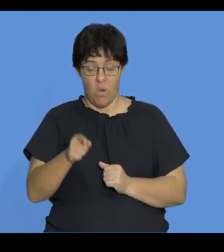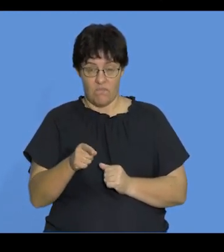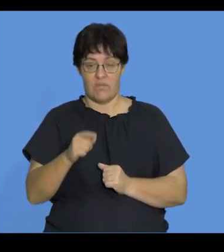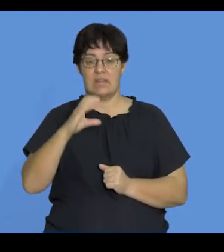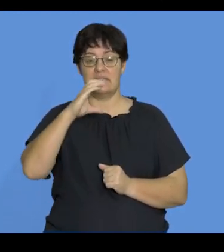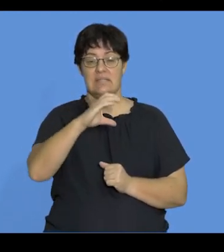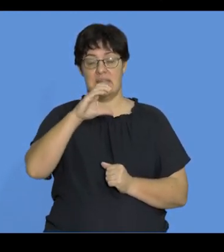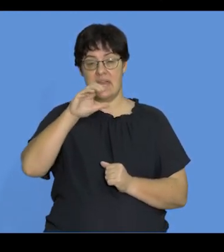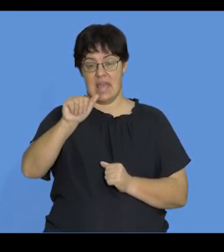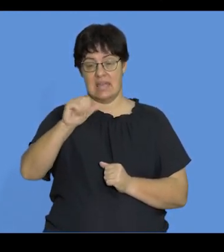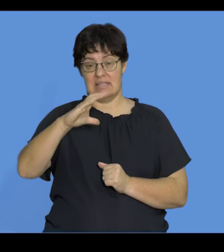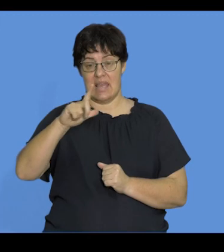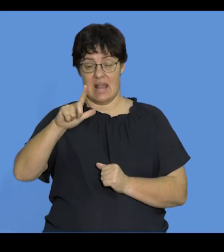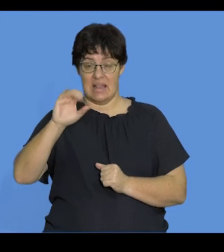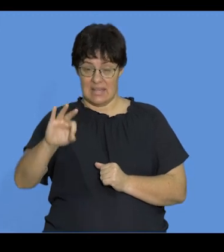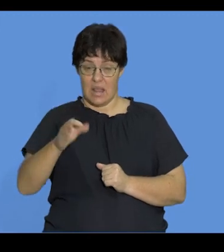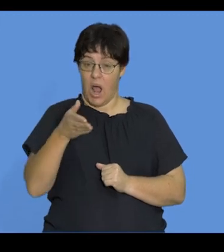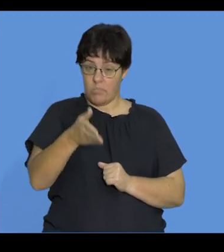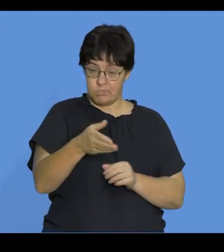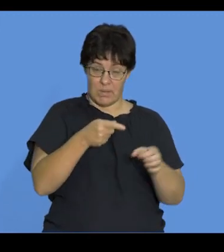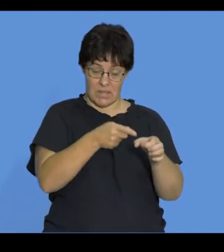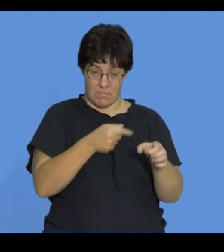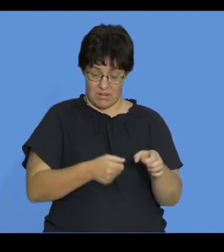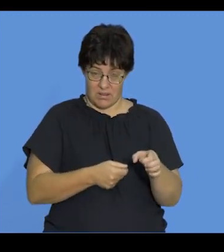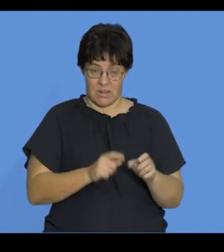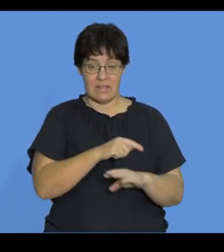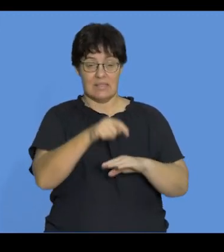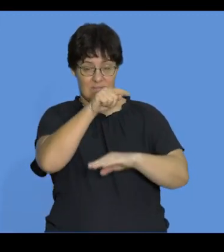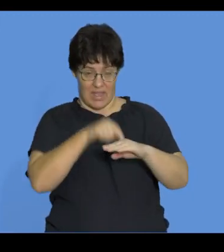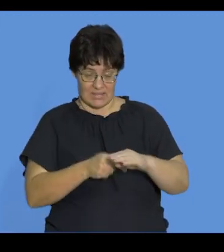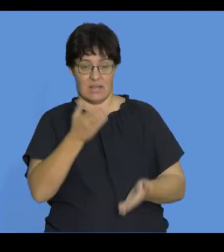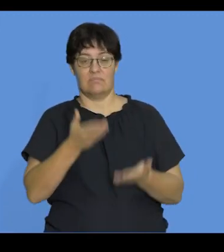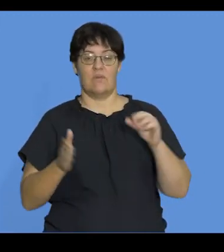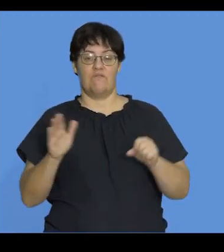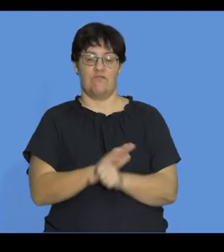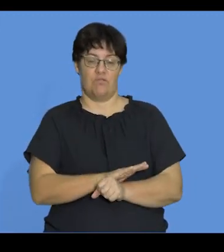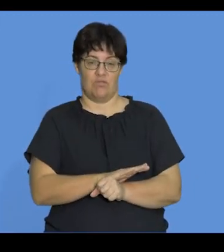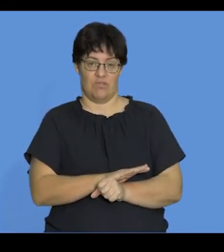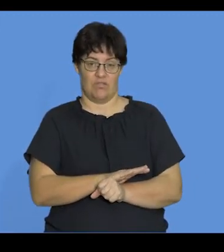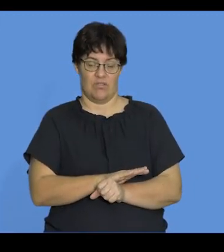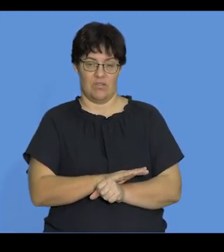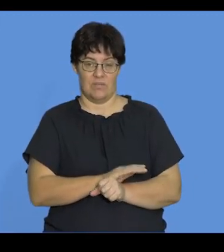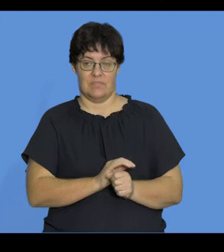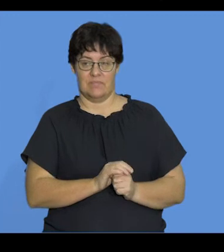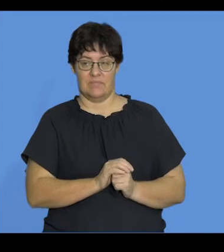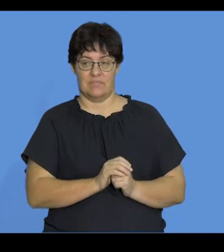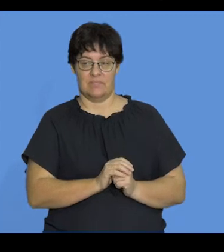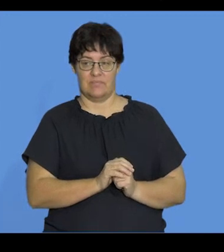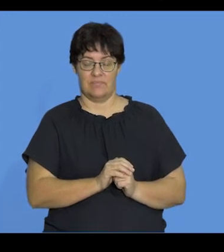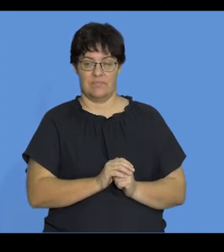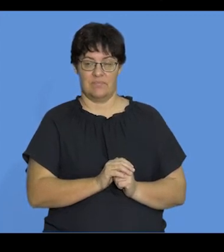of calcium carbonate in sample, okay, divided by total mass,